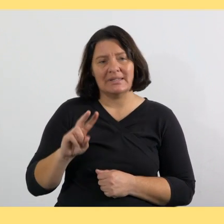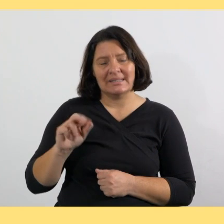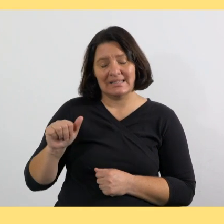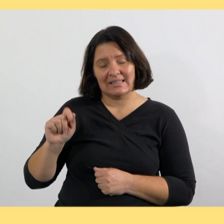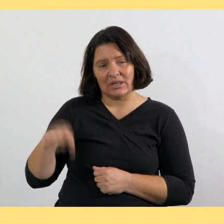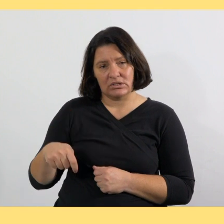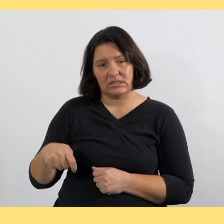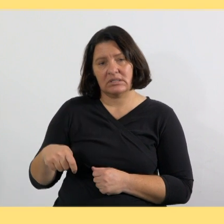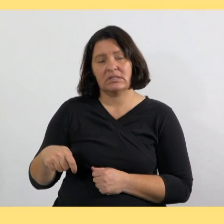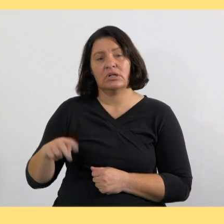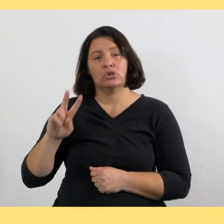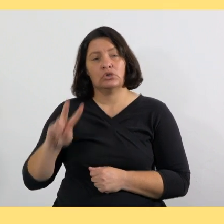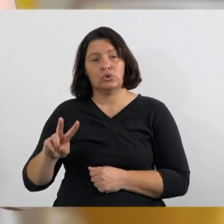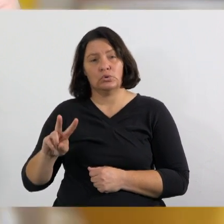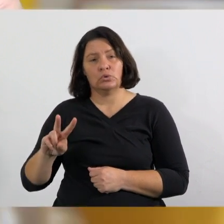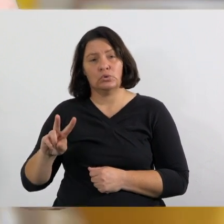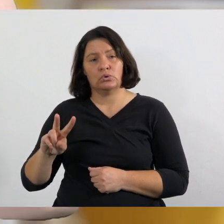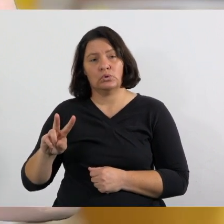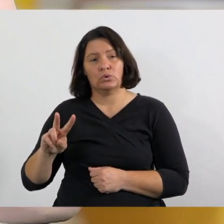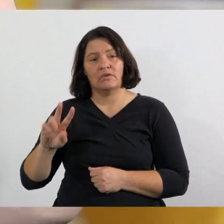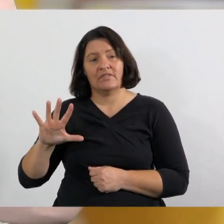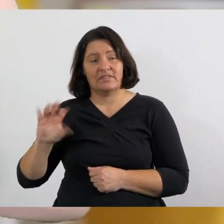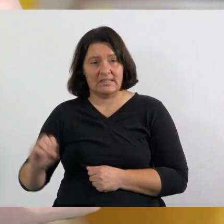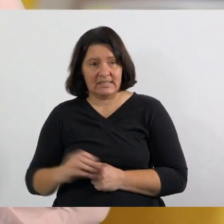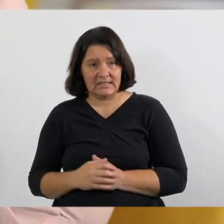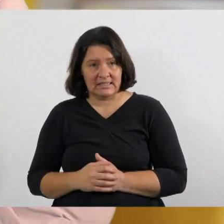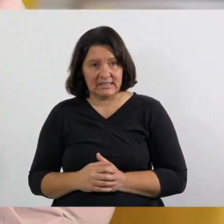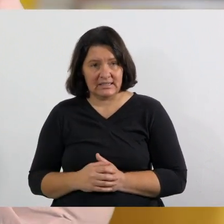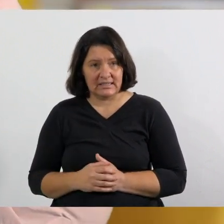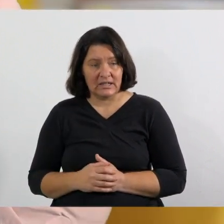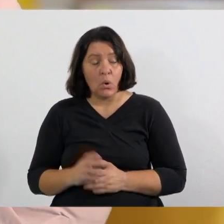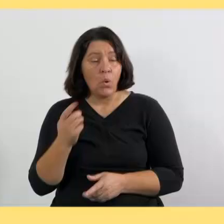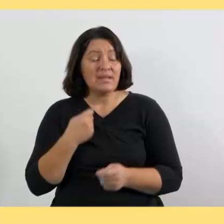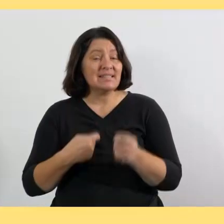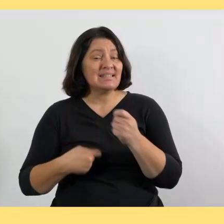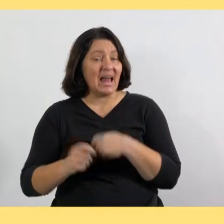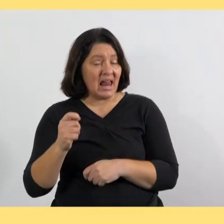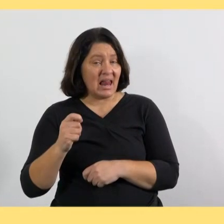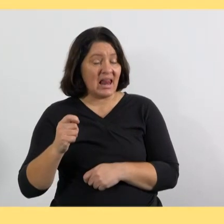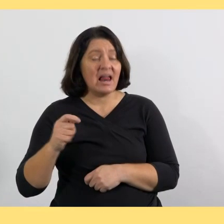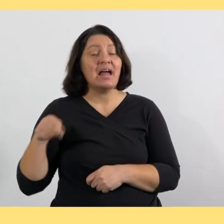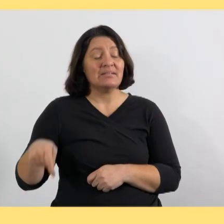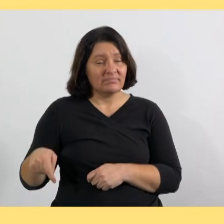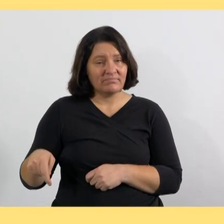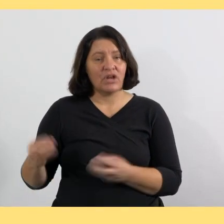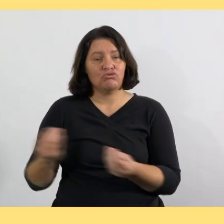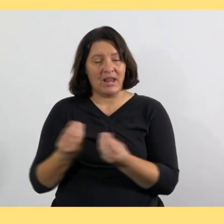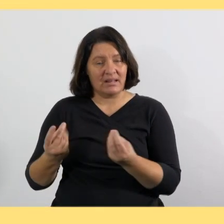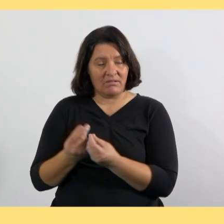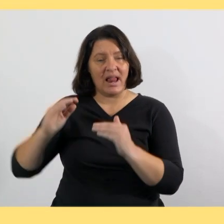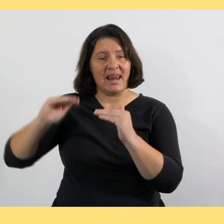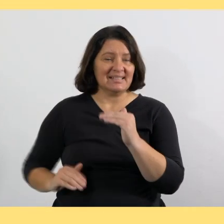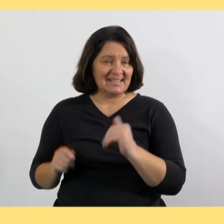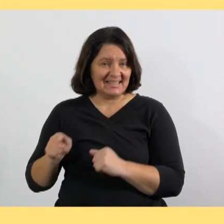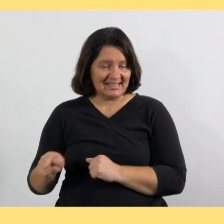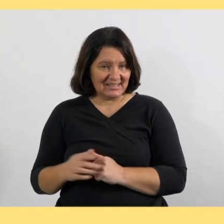26,250. When we sell goods, it decreases our trading stock account. And then I have my CPJ over